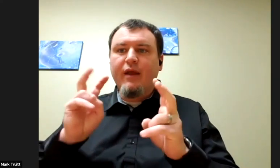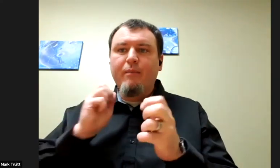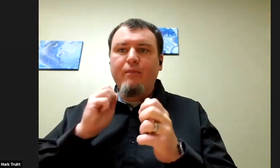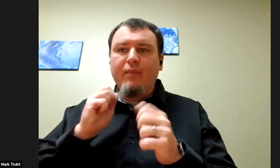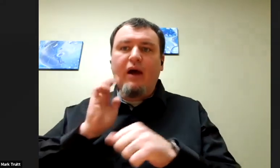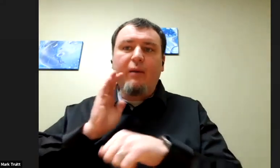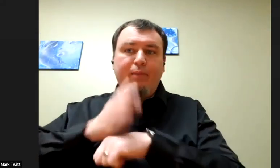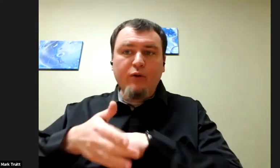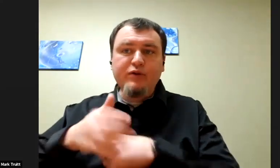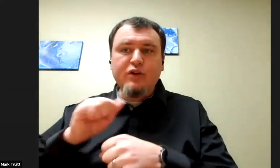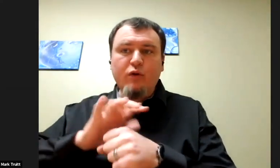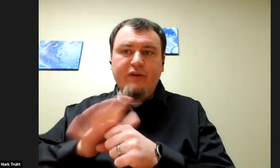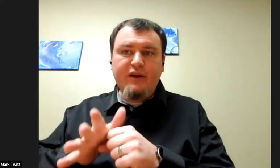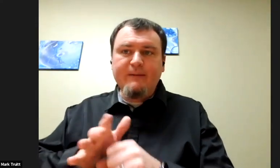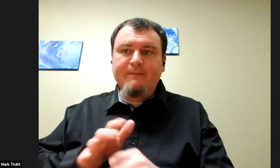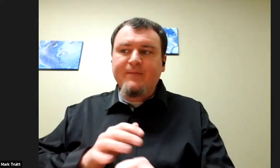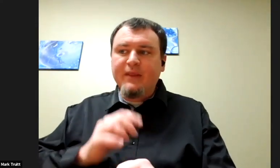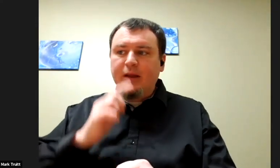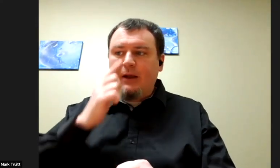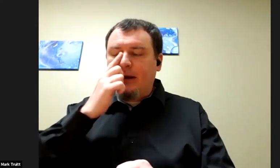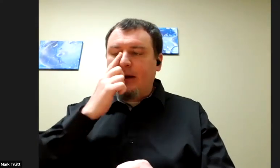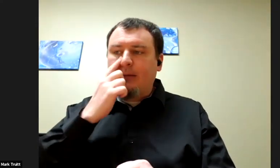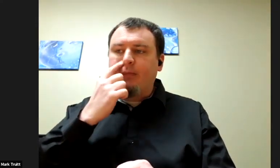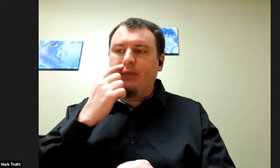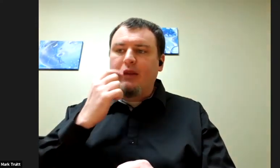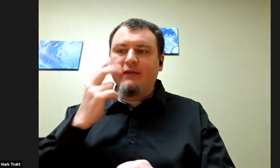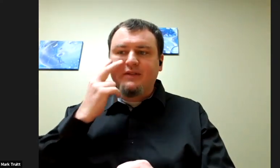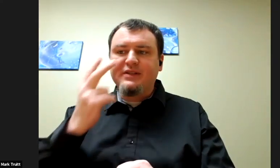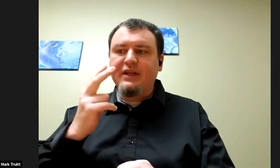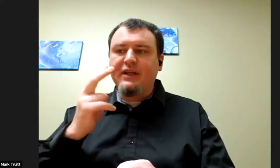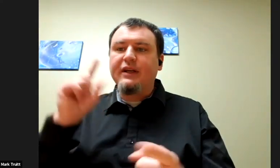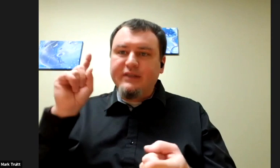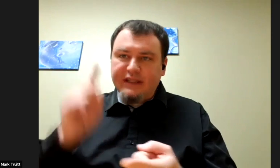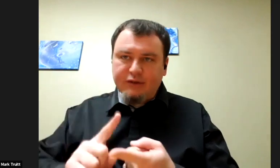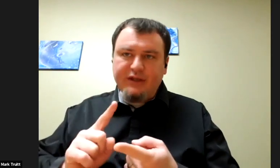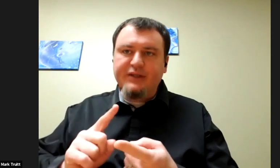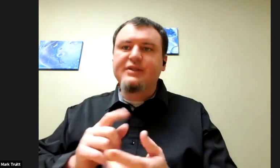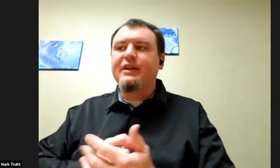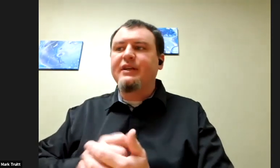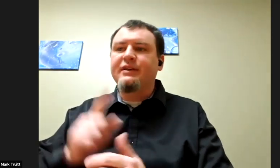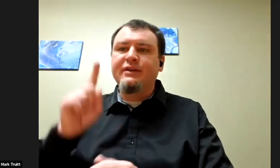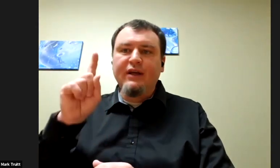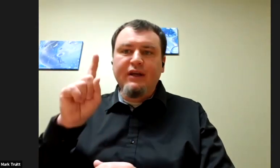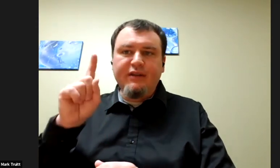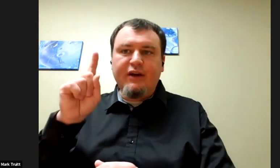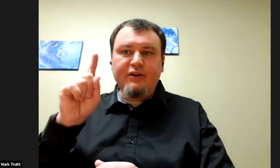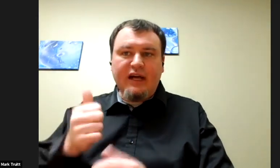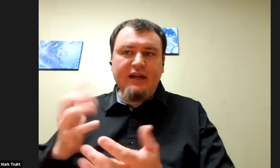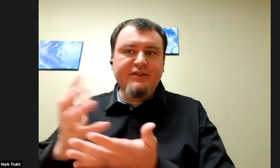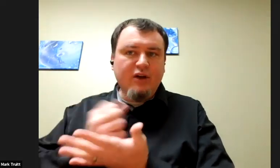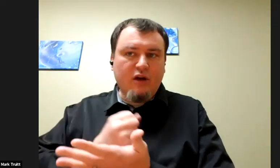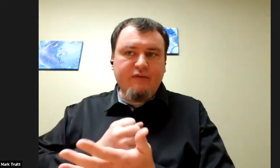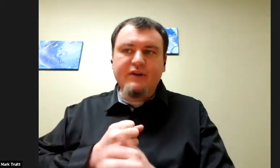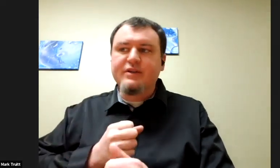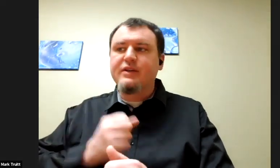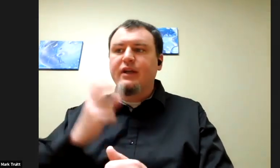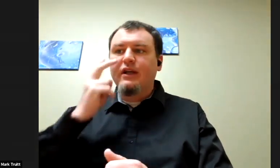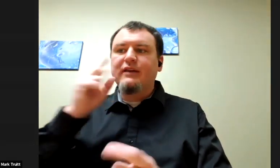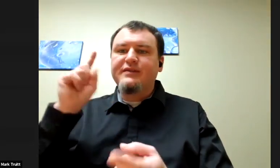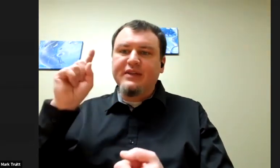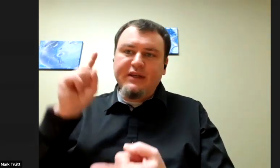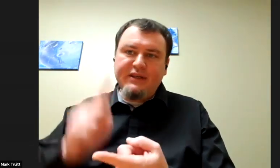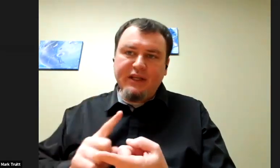attendance post-COVID. They've seen a decrease in their tithes and